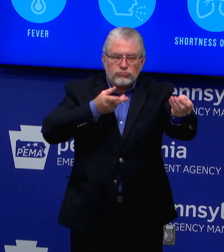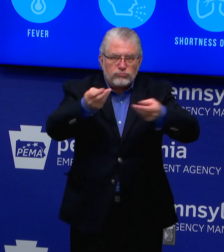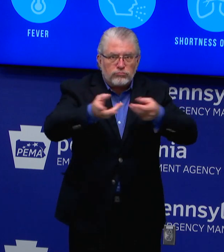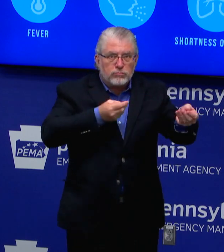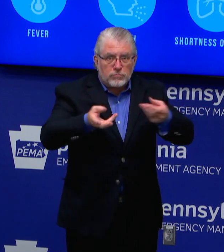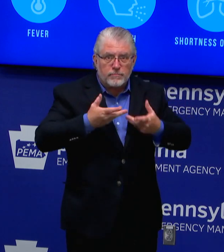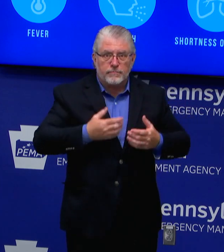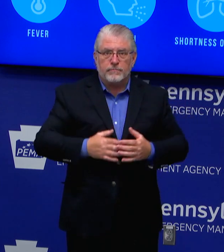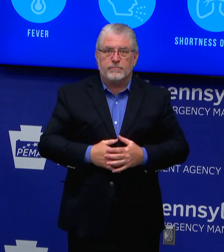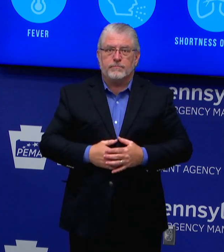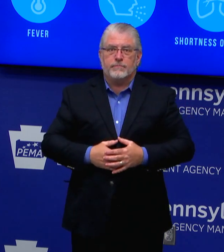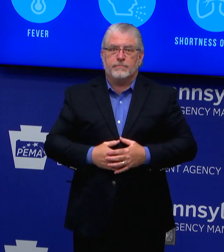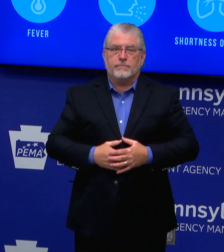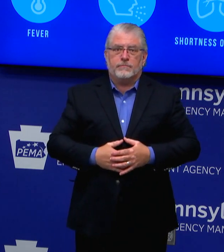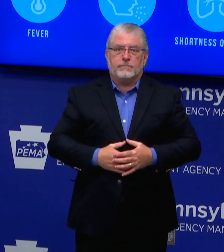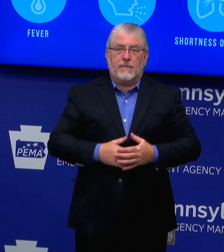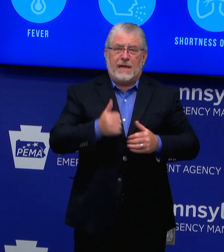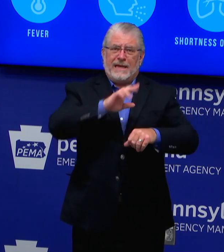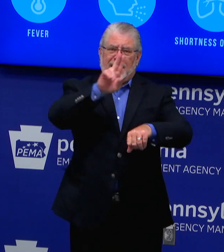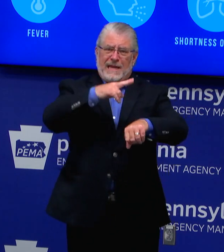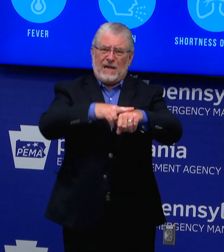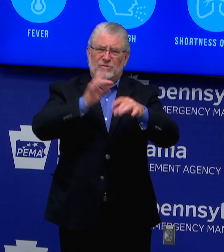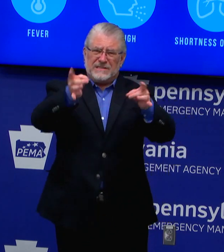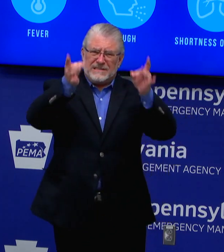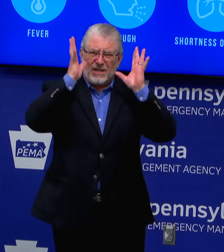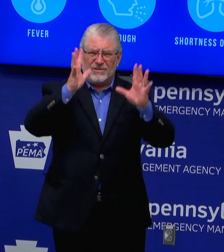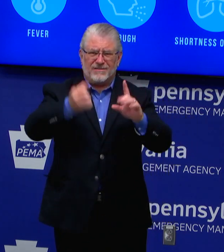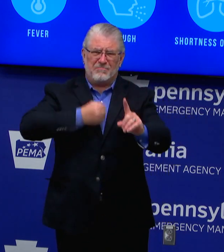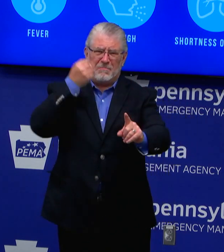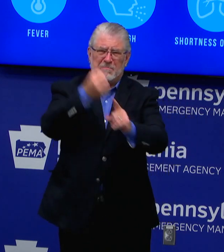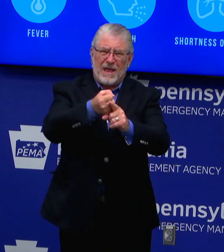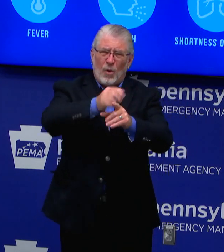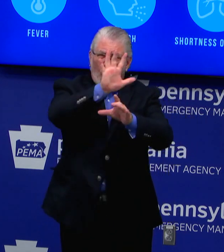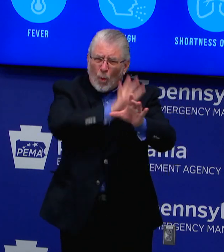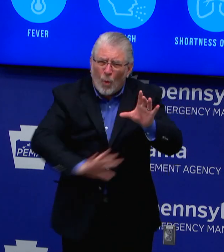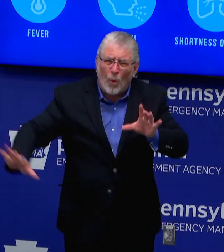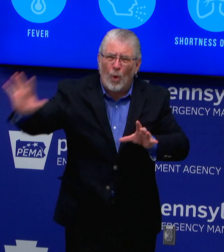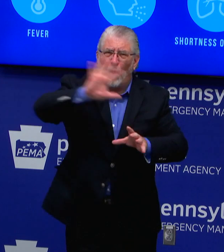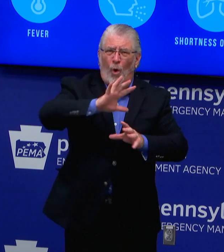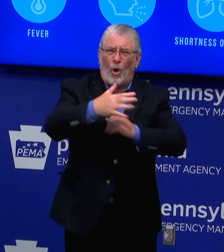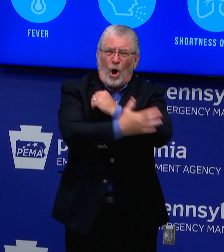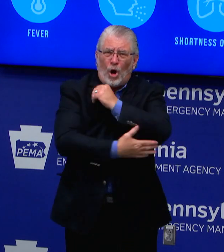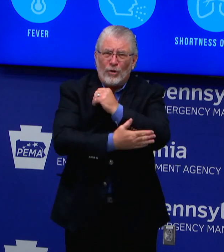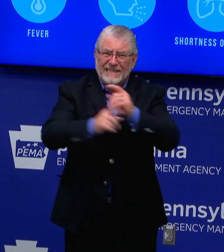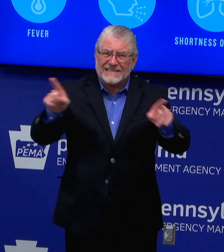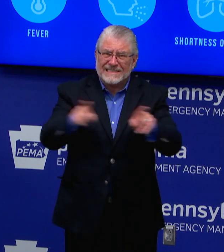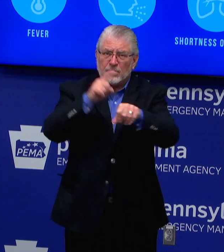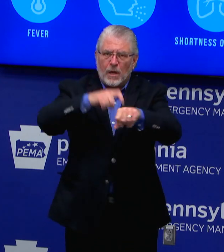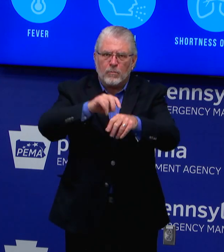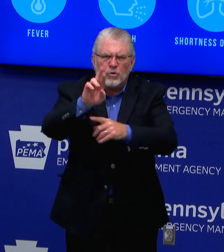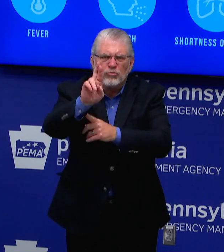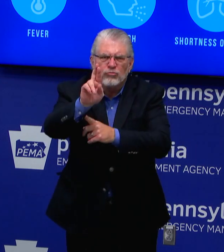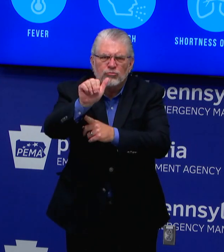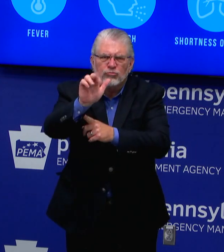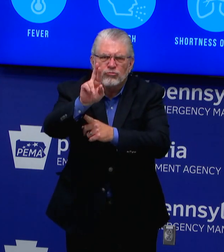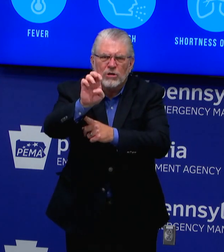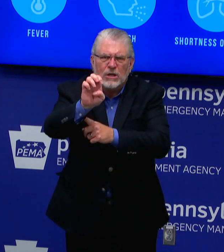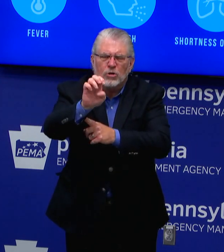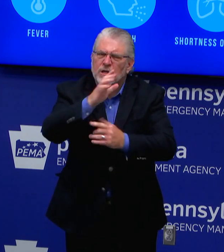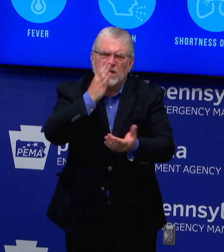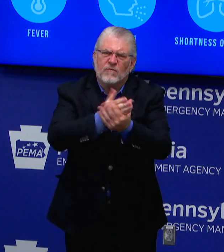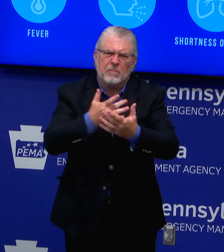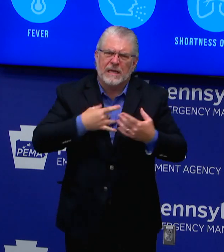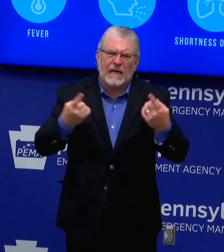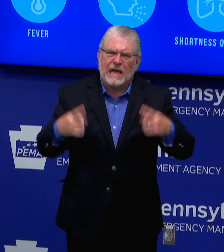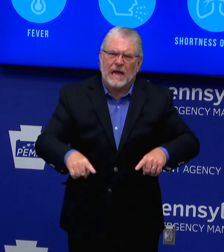for a natural disaster to affect all counties simultaneously in the Commonwealth, this disaster or crisis is much different. All counties